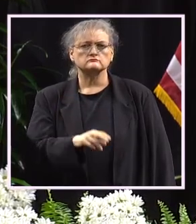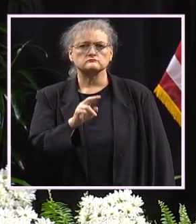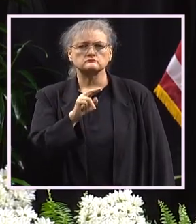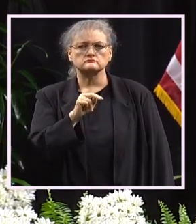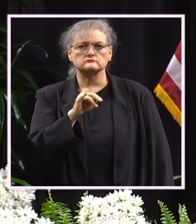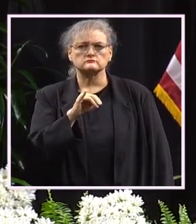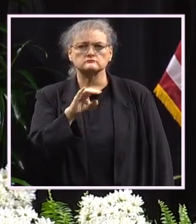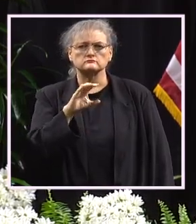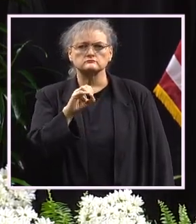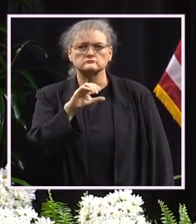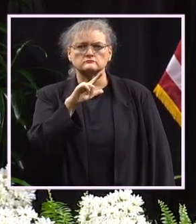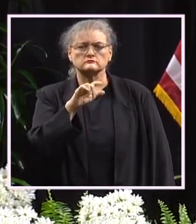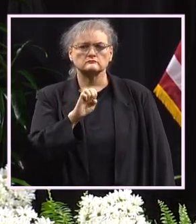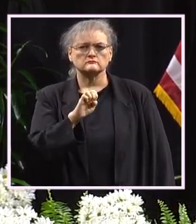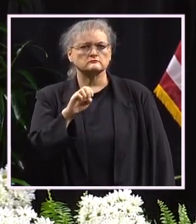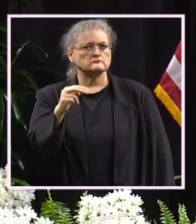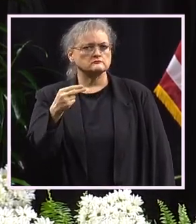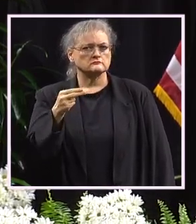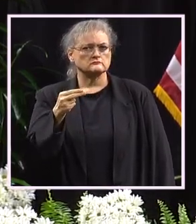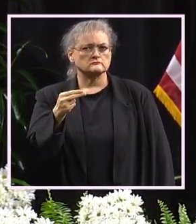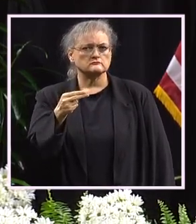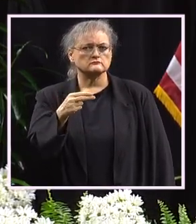Nicole Hayek, cum laude.